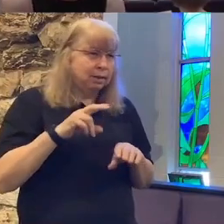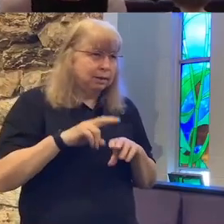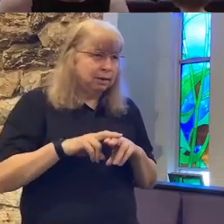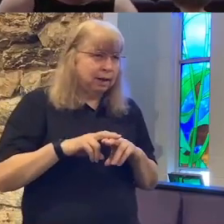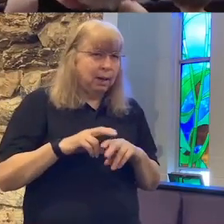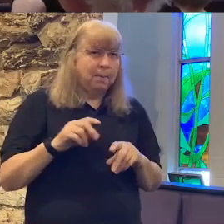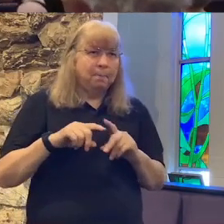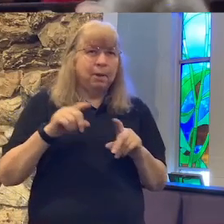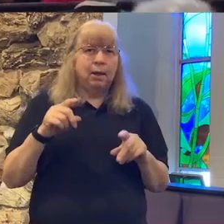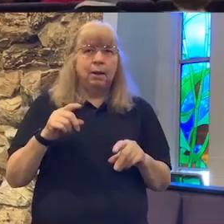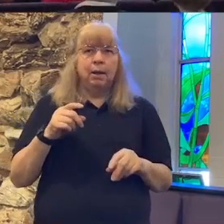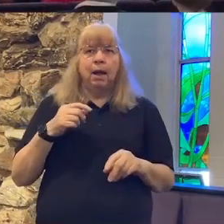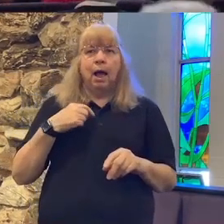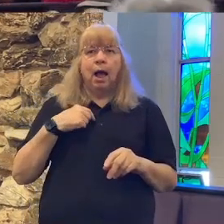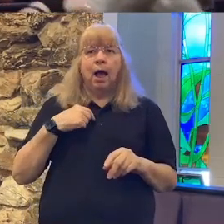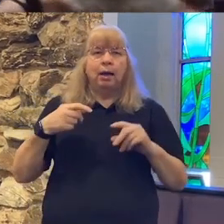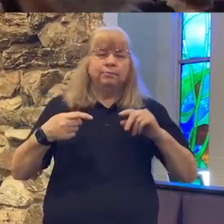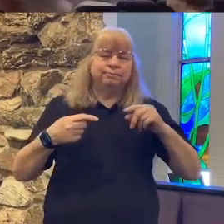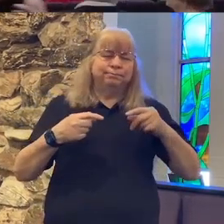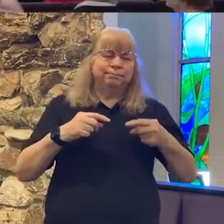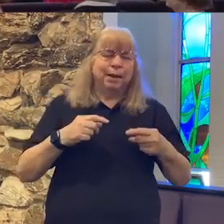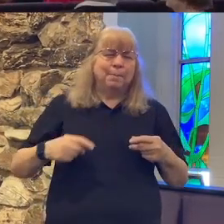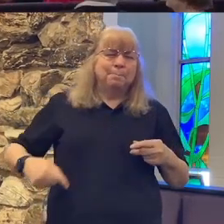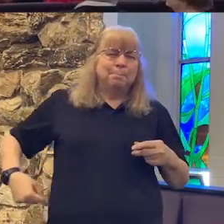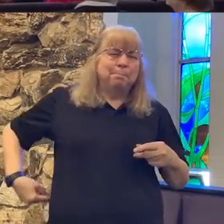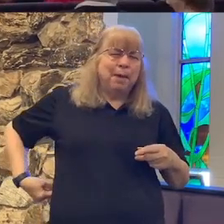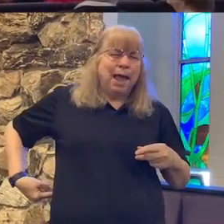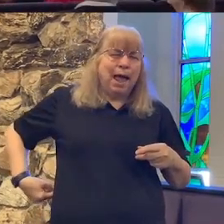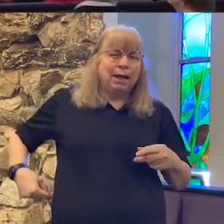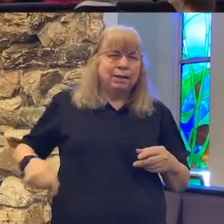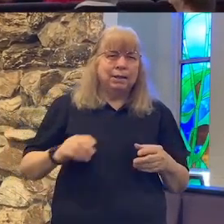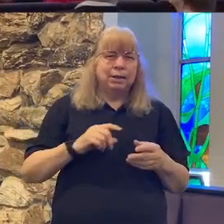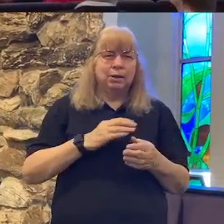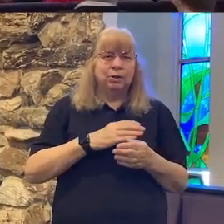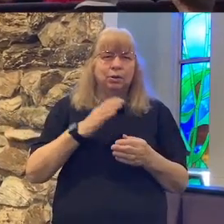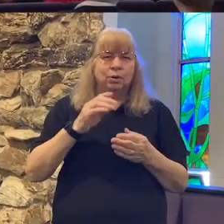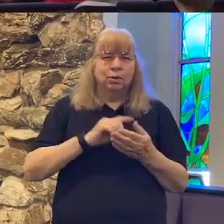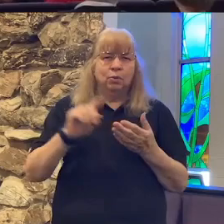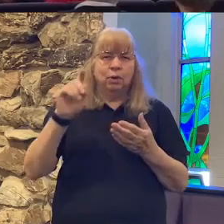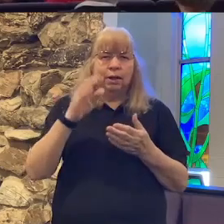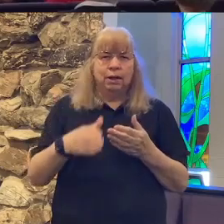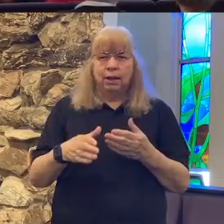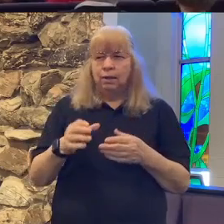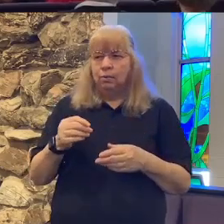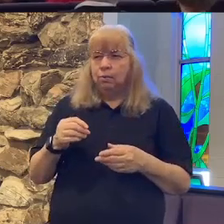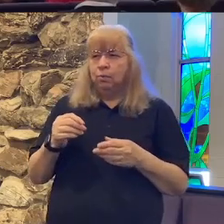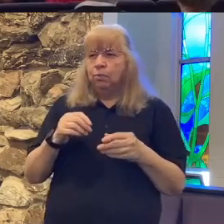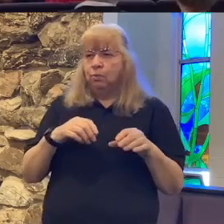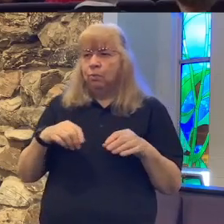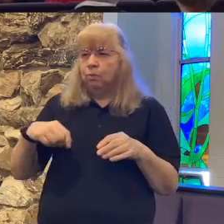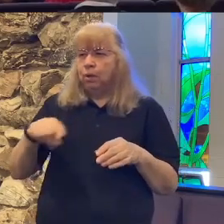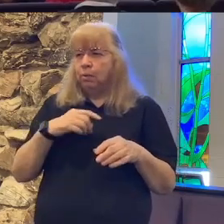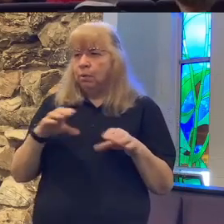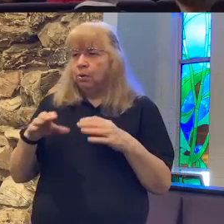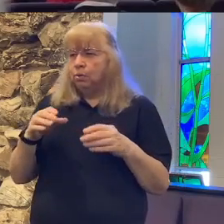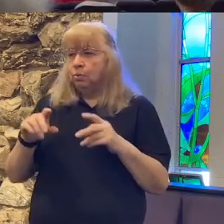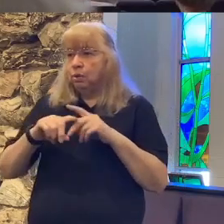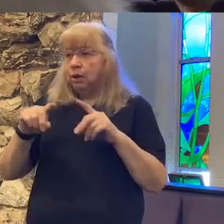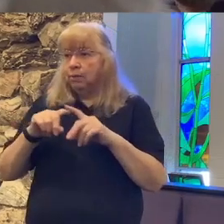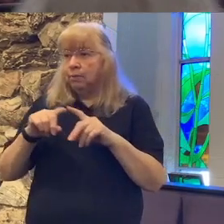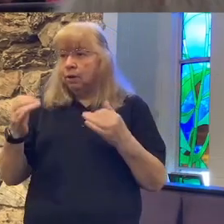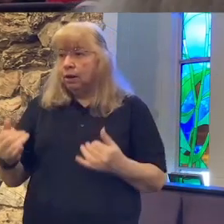threw my back out this weekend. So we'll do things a little differently today. You can come on up